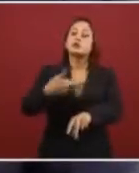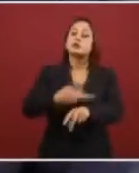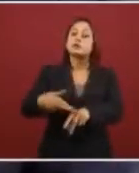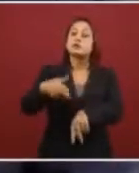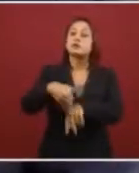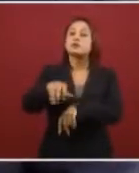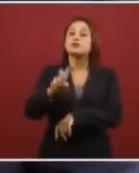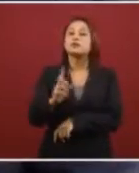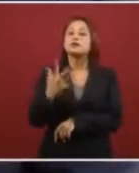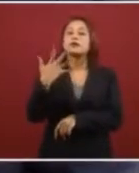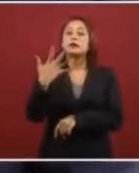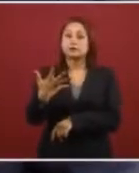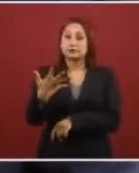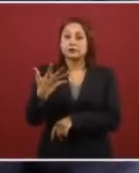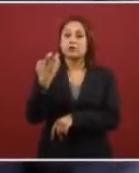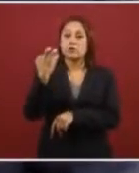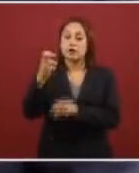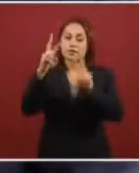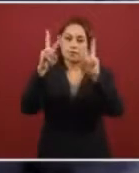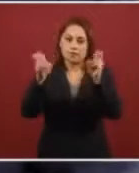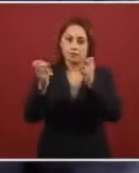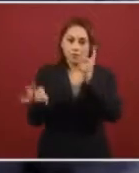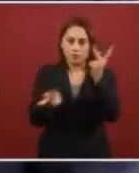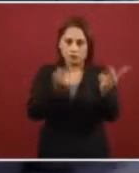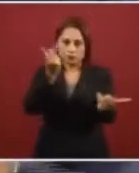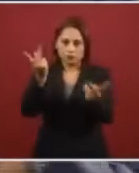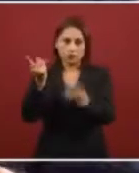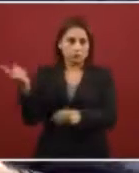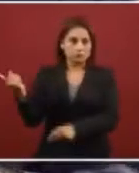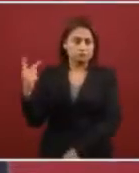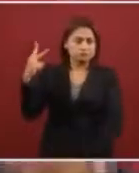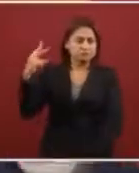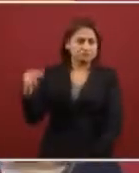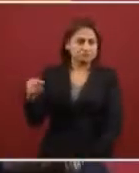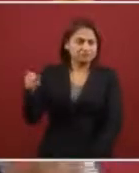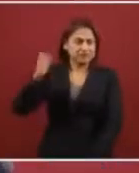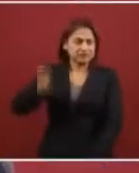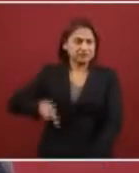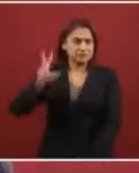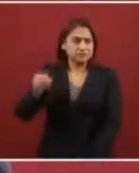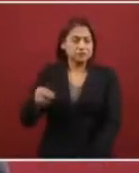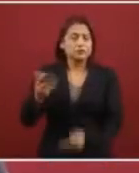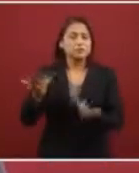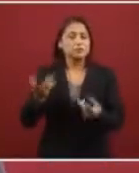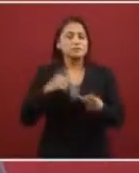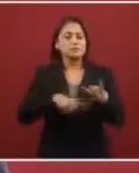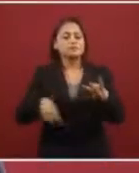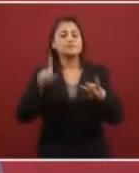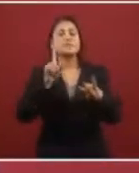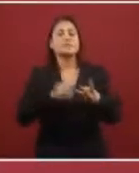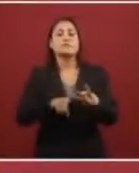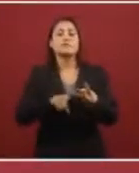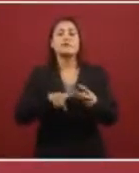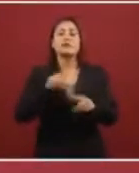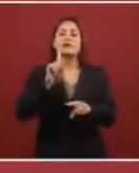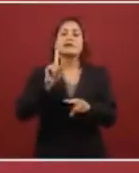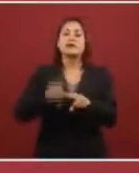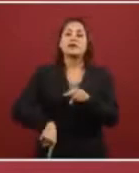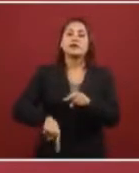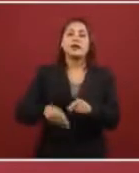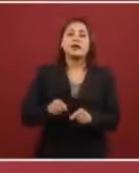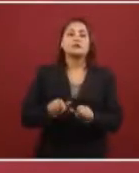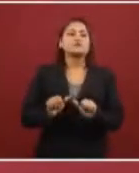35 that has to do with the consultation. No quieren que se quiten los fueros. Want to take away